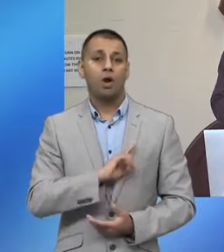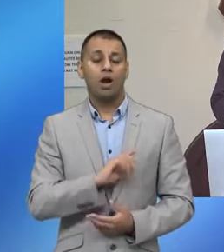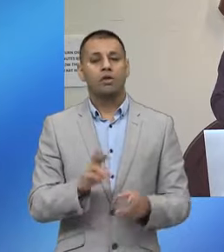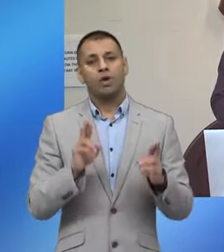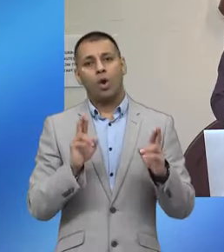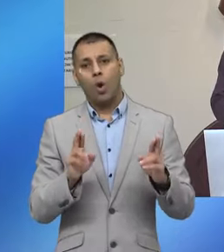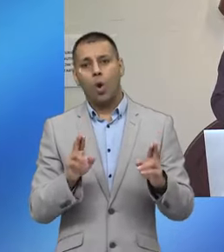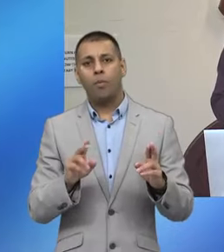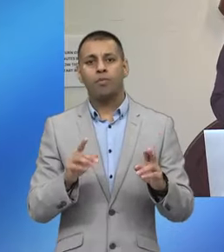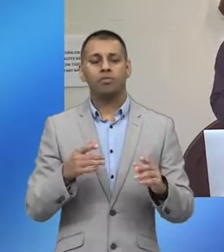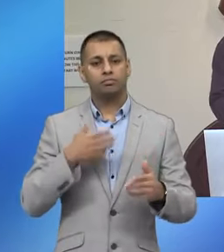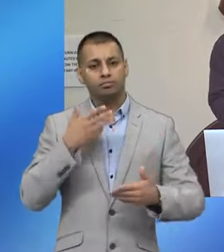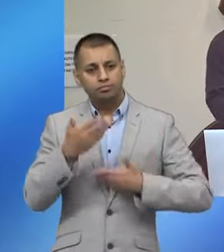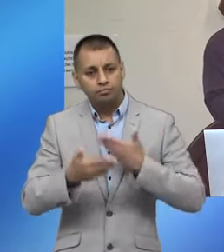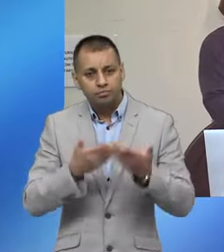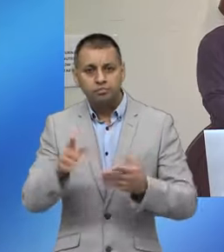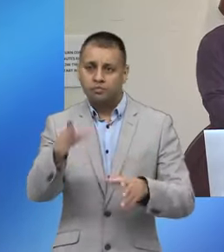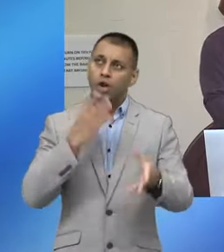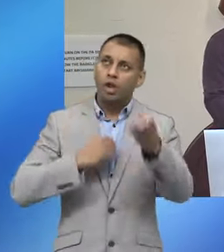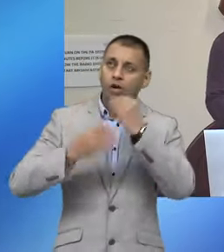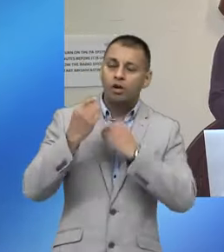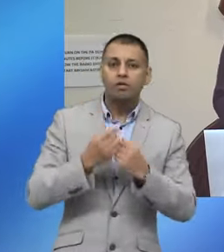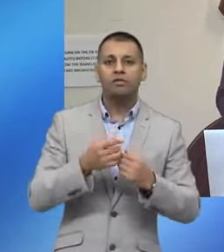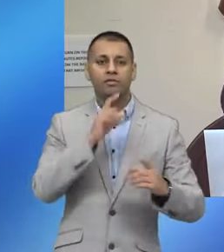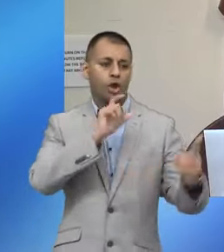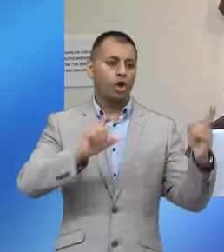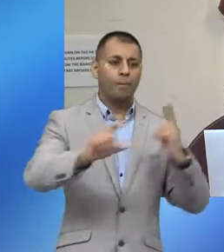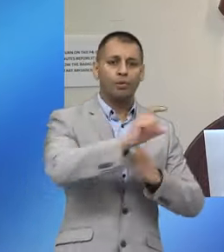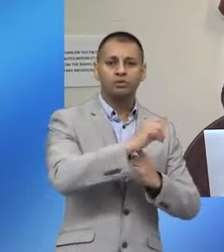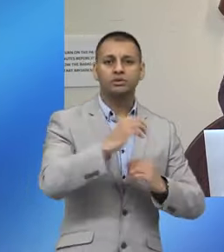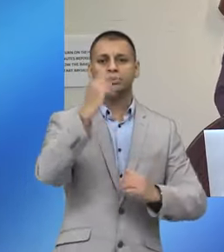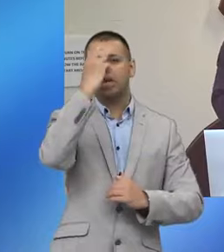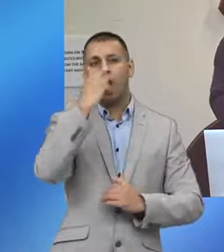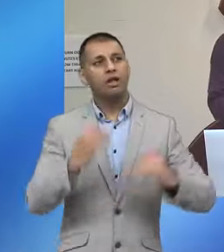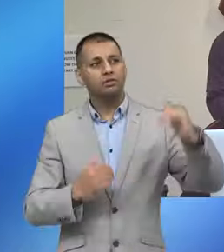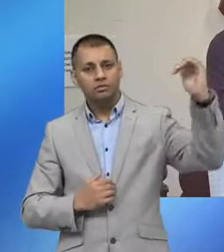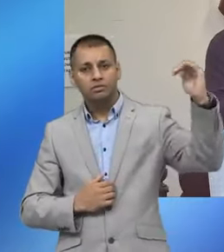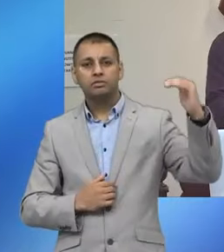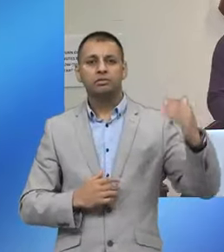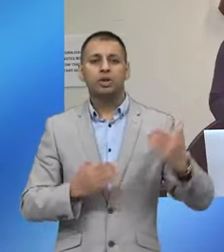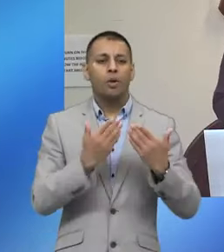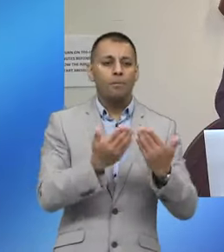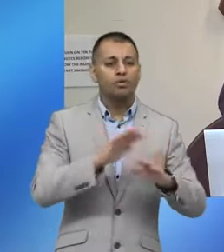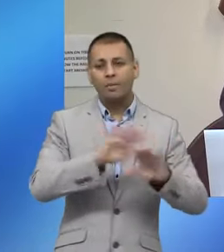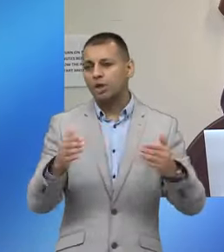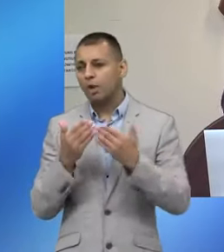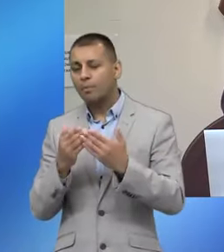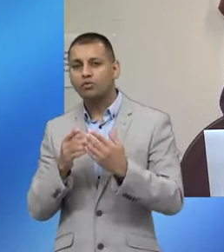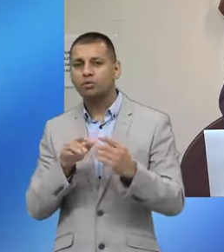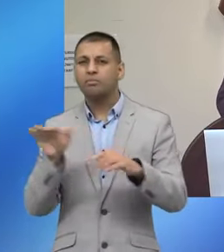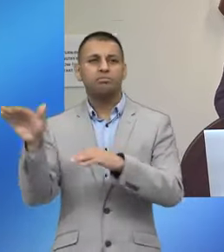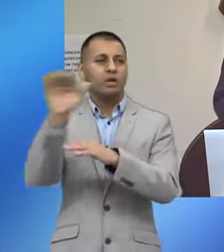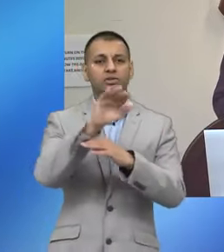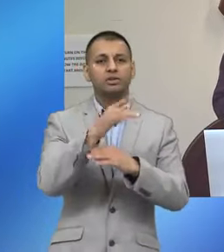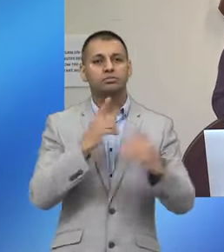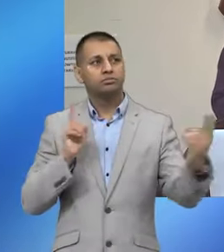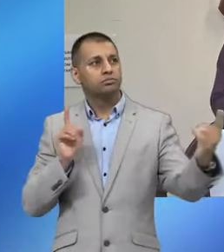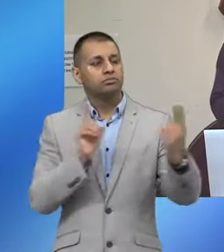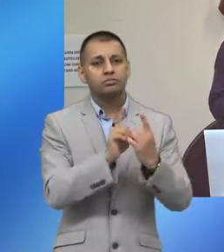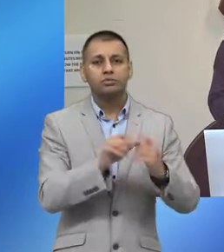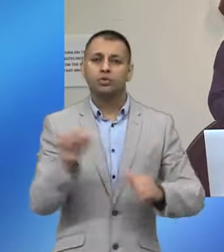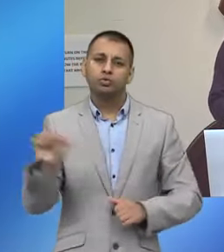hopes that in dealing with these people that we see from our community and from the greater community at large, even non-Muslims,